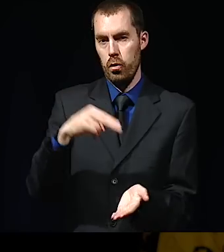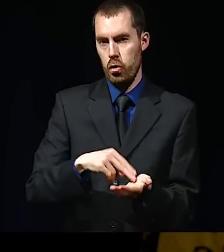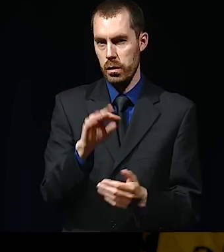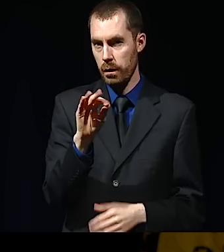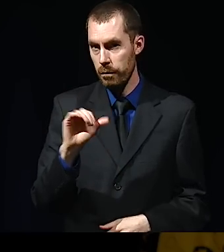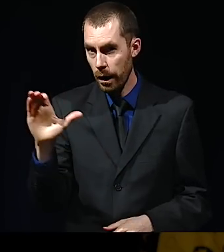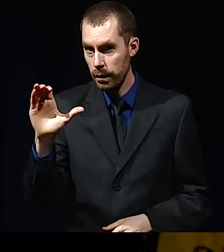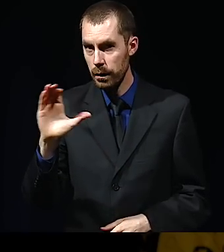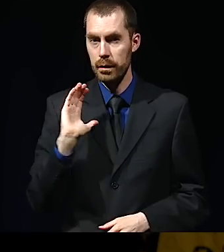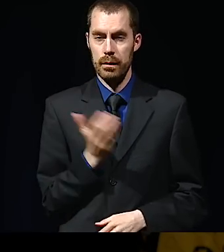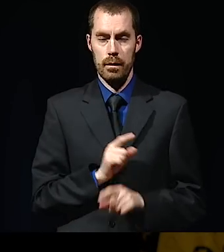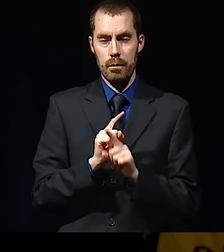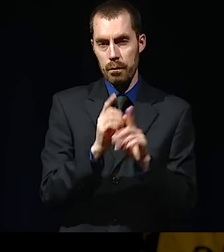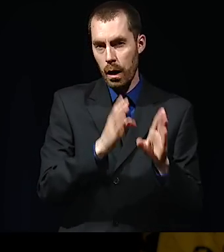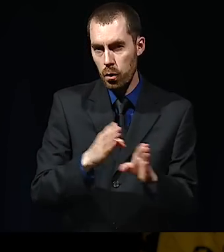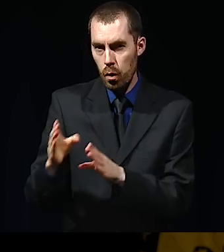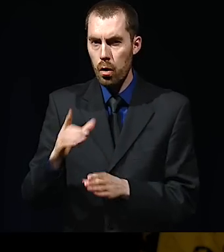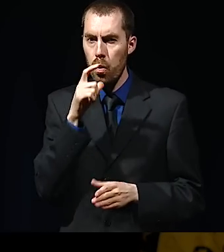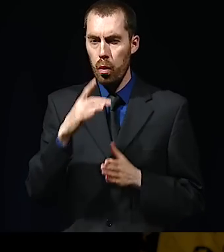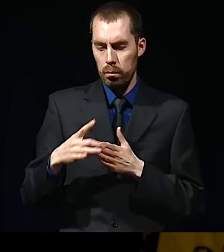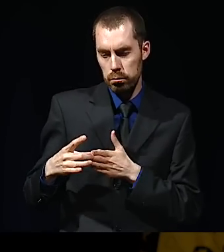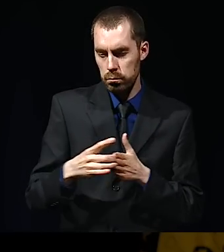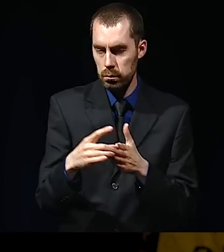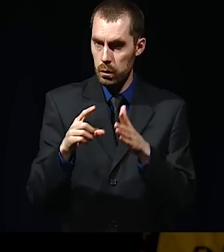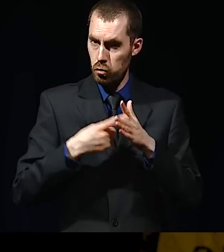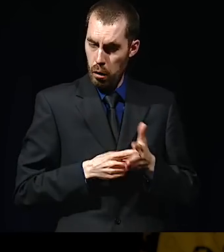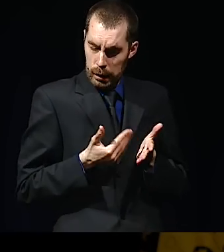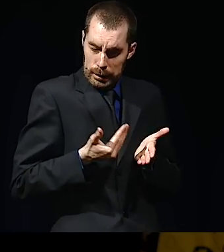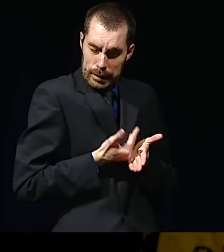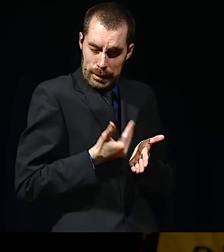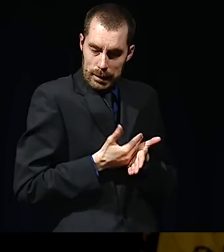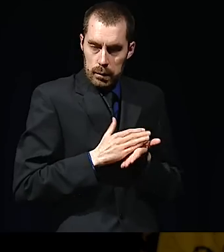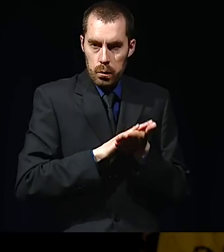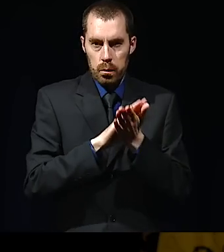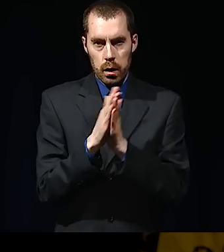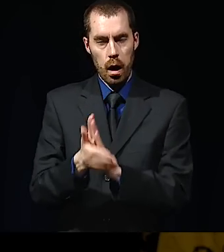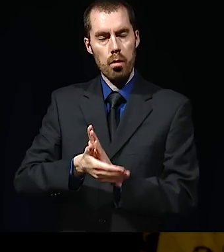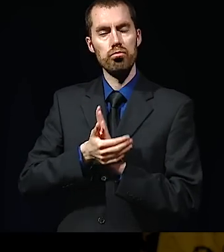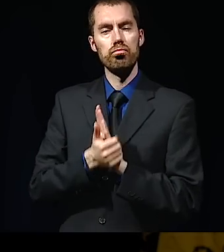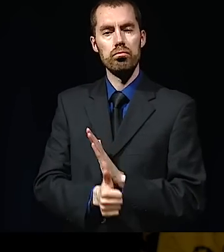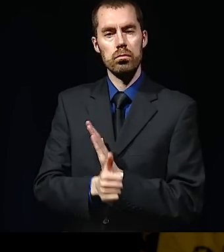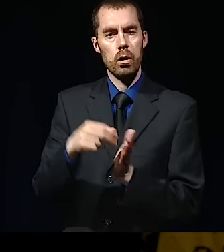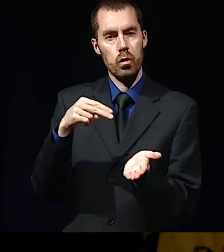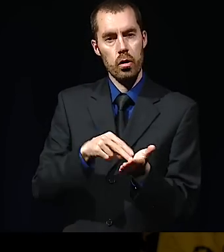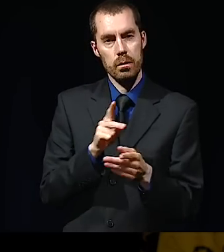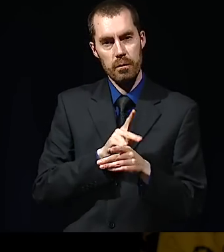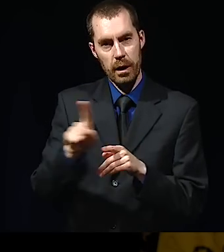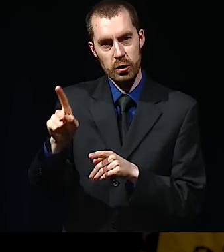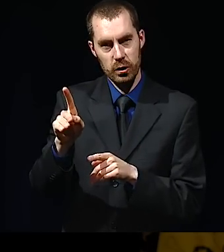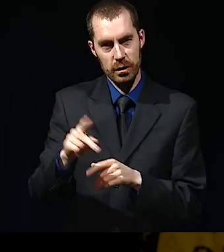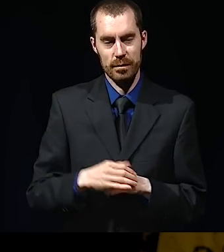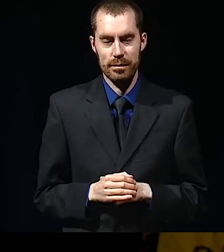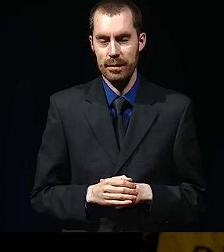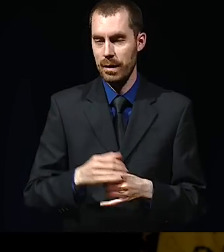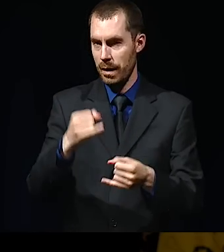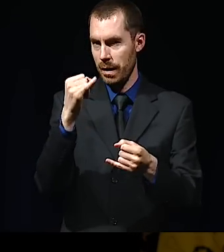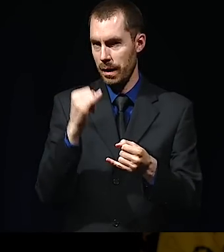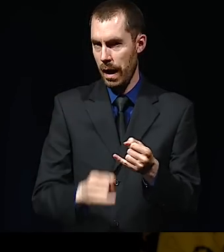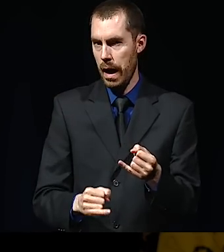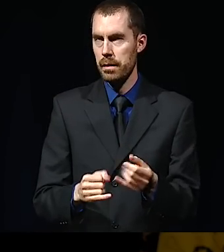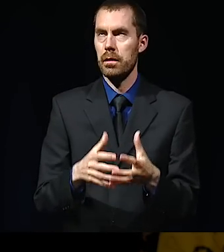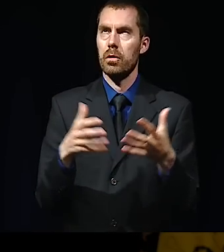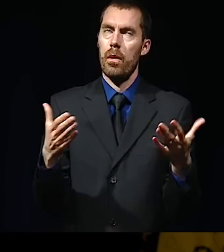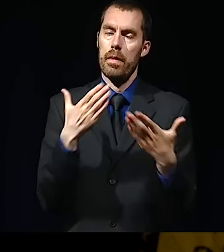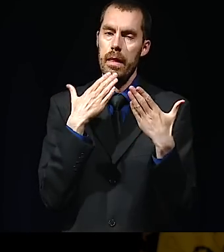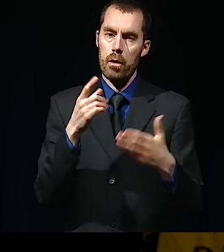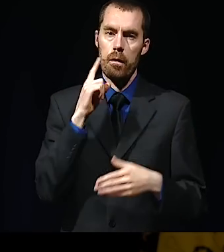faculty and mentors for guiding us from the novices to competent nursing professionals. Finally, a huge thank you to